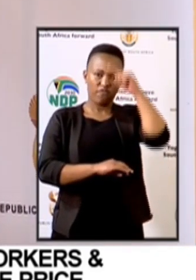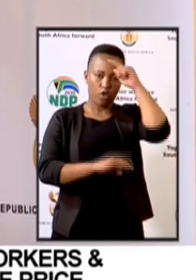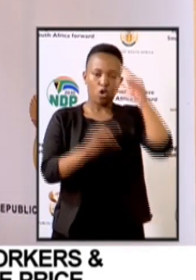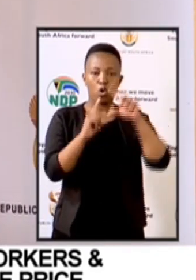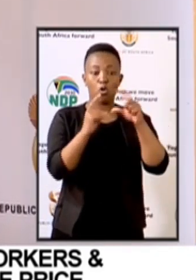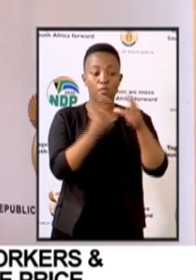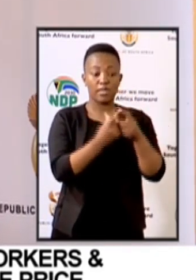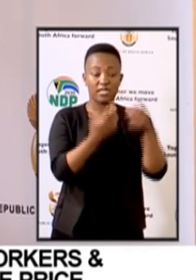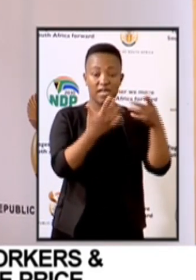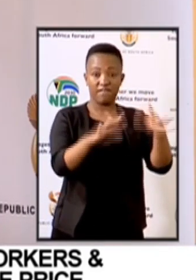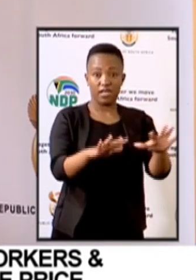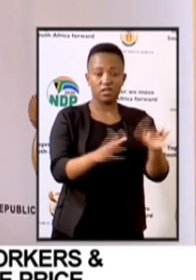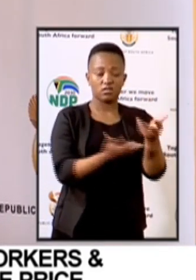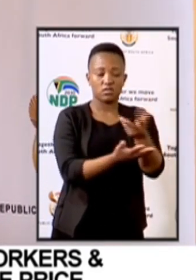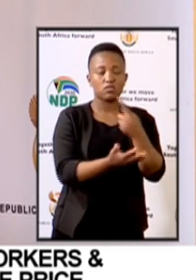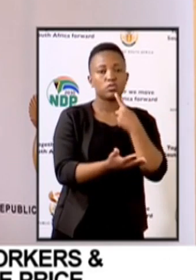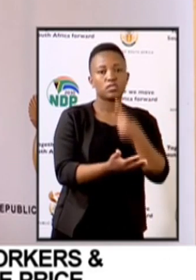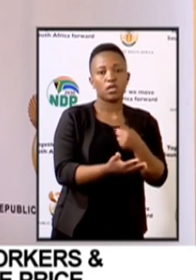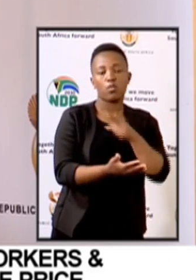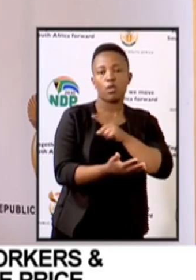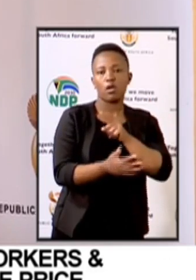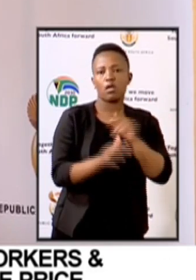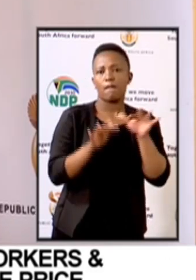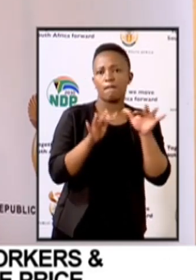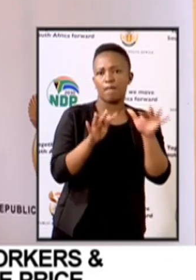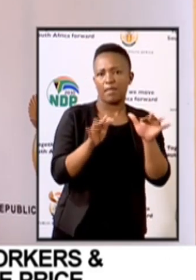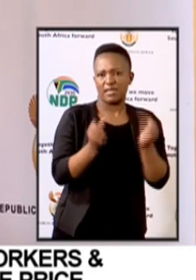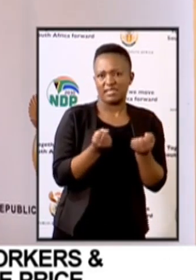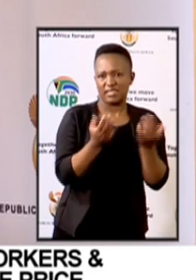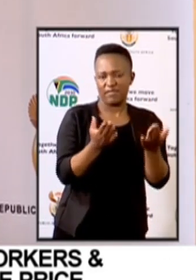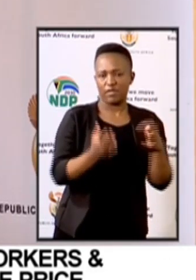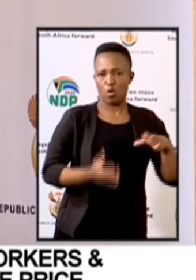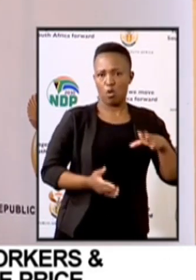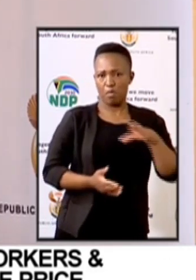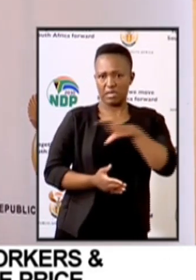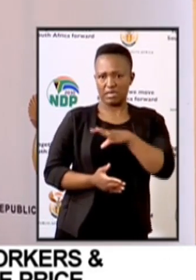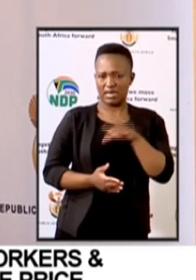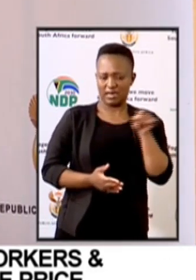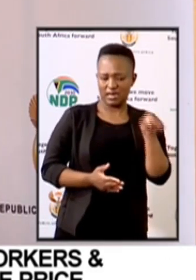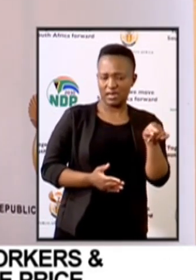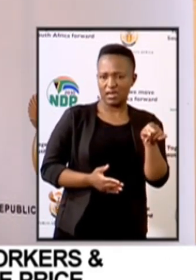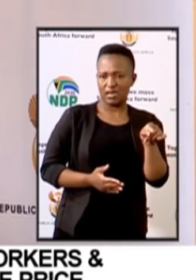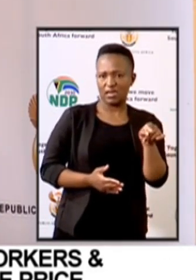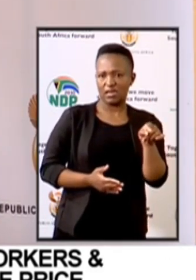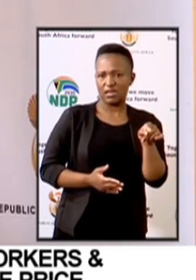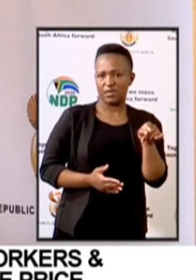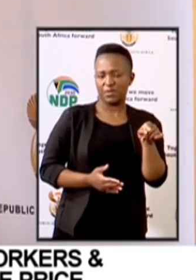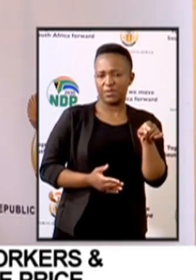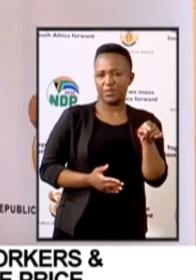that the Public Service Commission doesn't appear on the